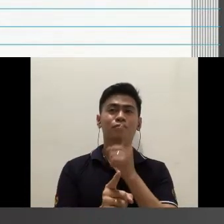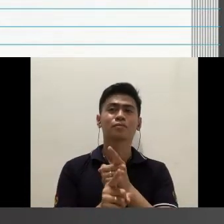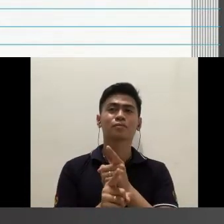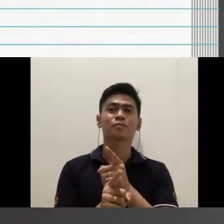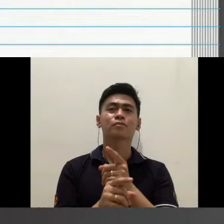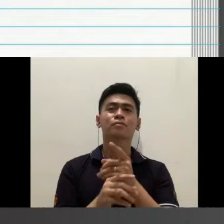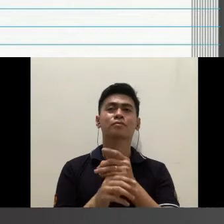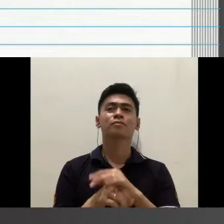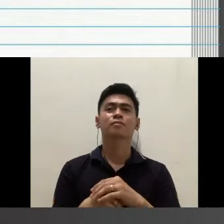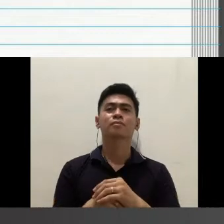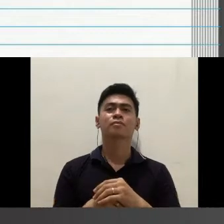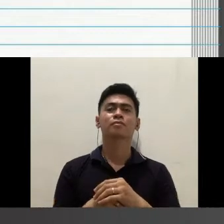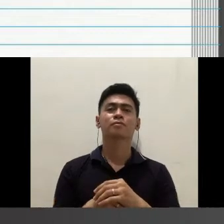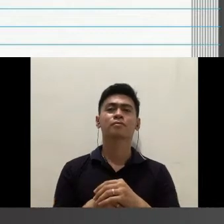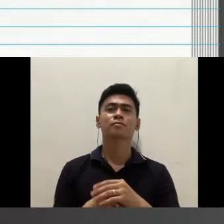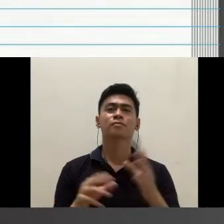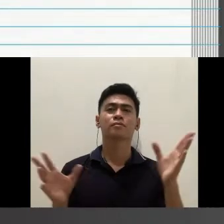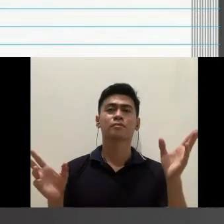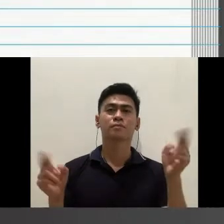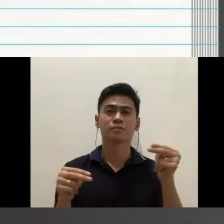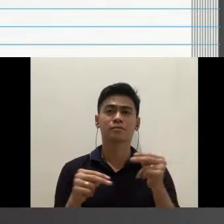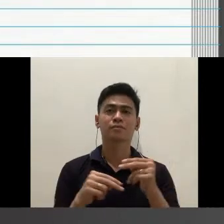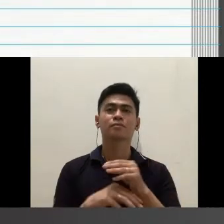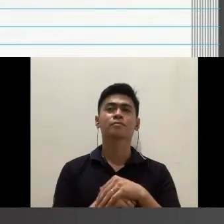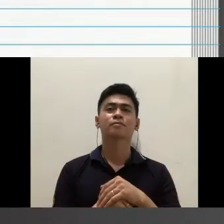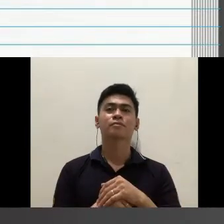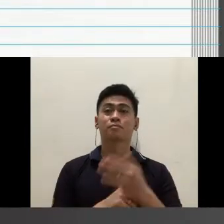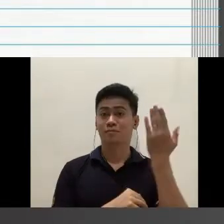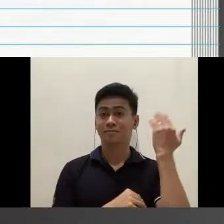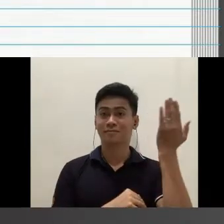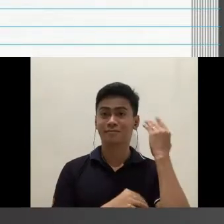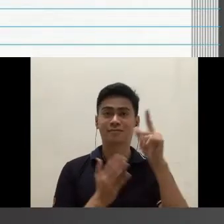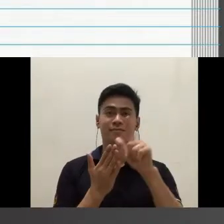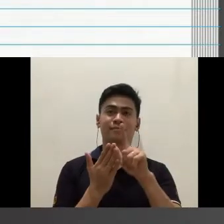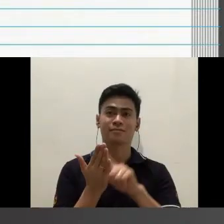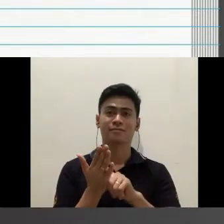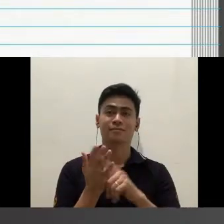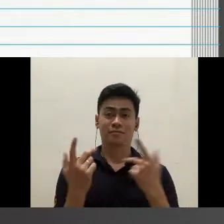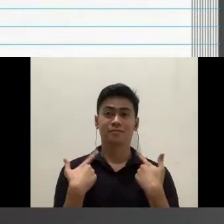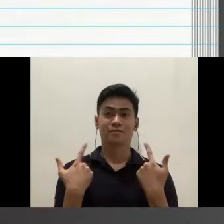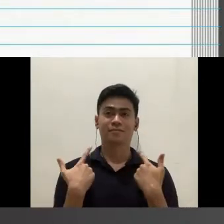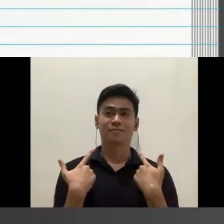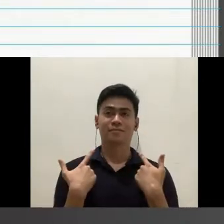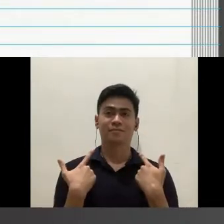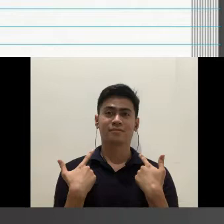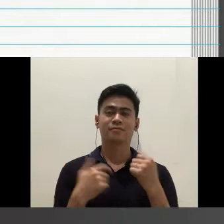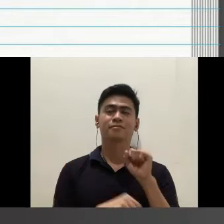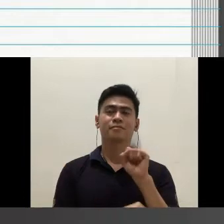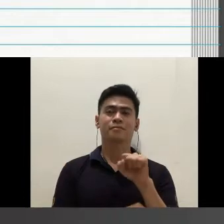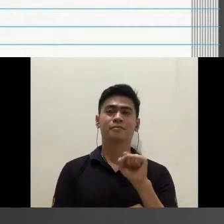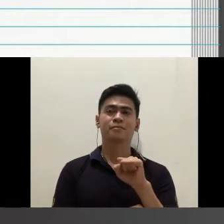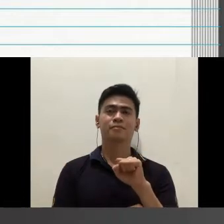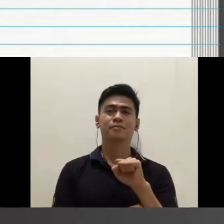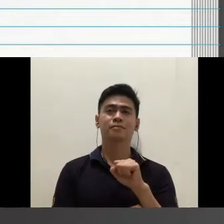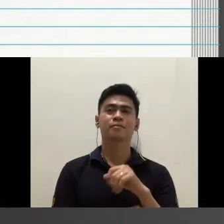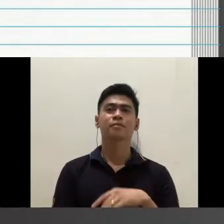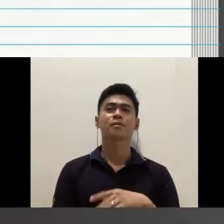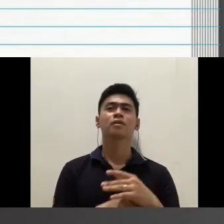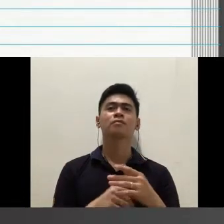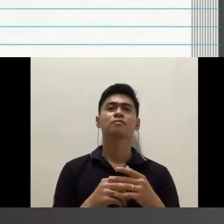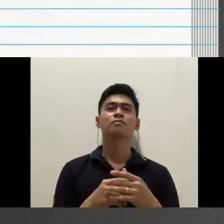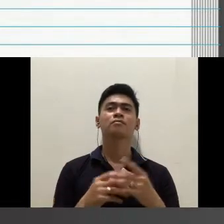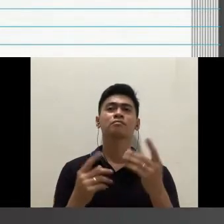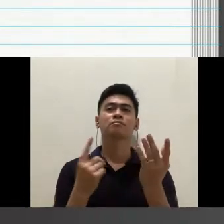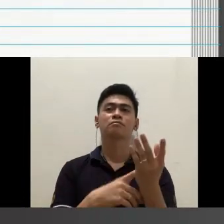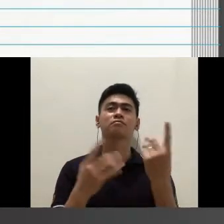topic in a concise manner. We had this discussed on our previous lesson, right? This